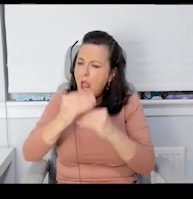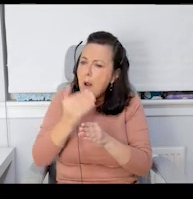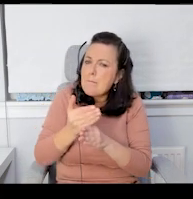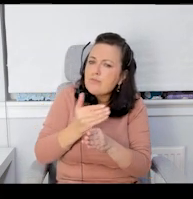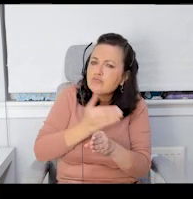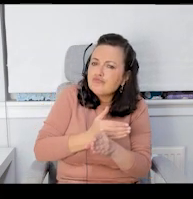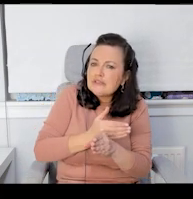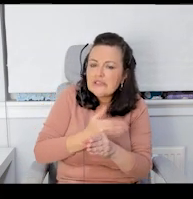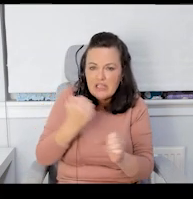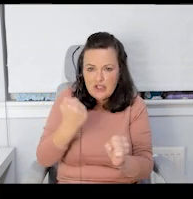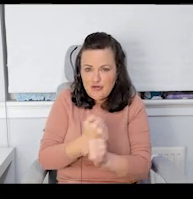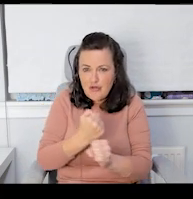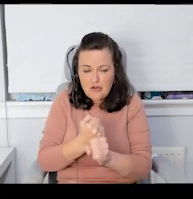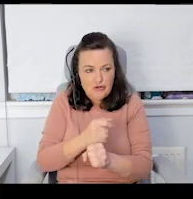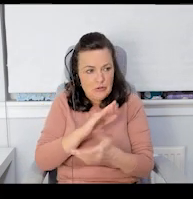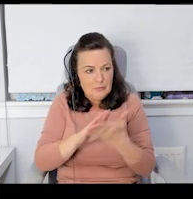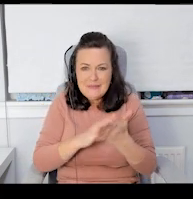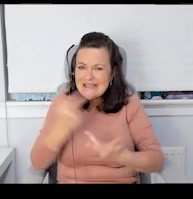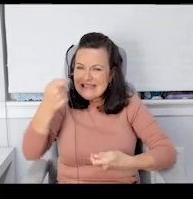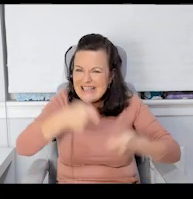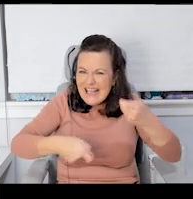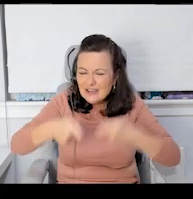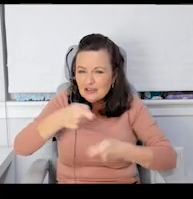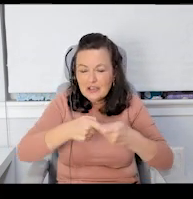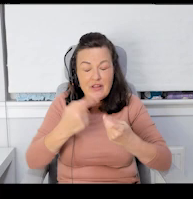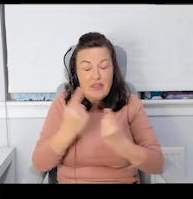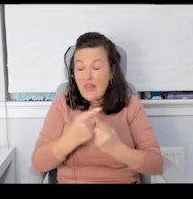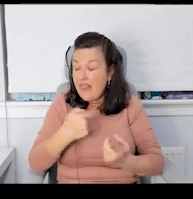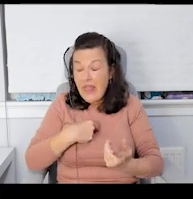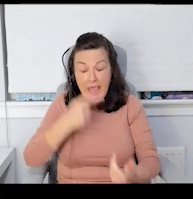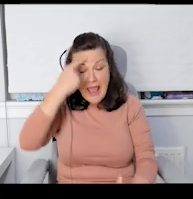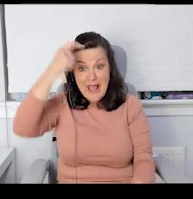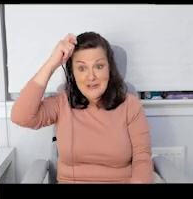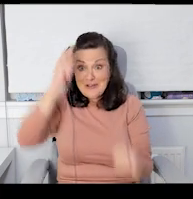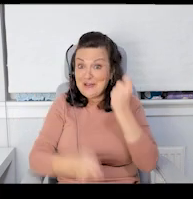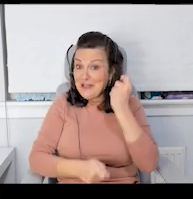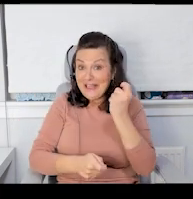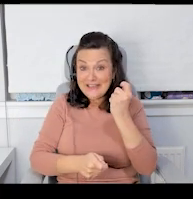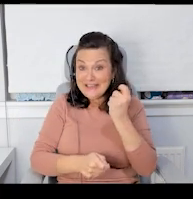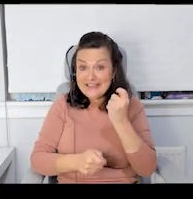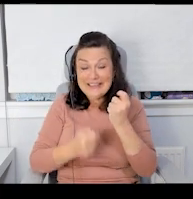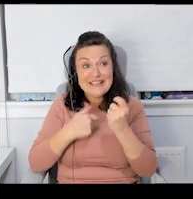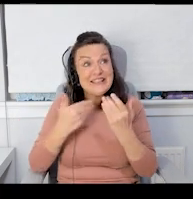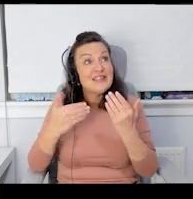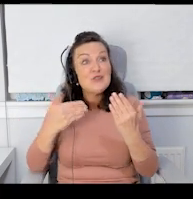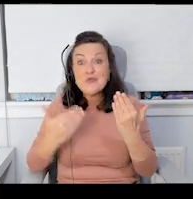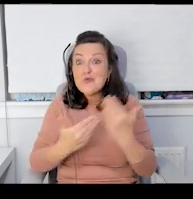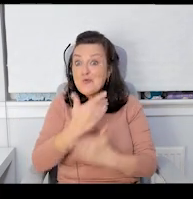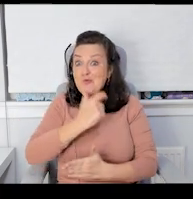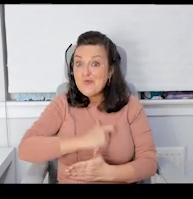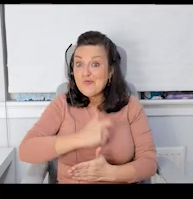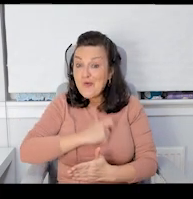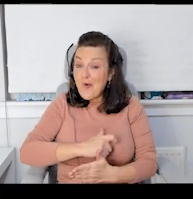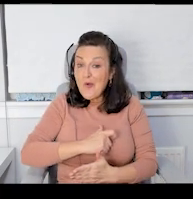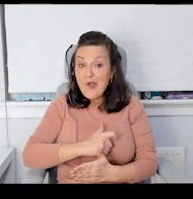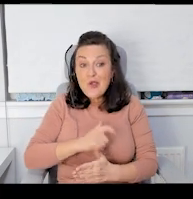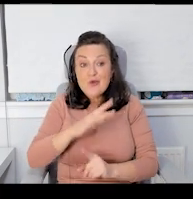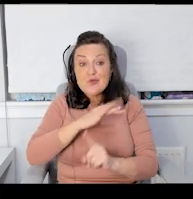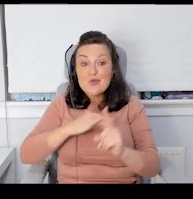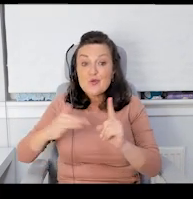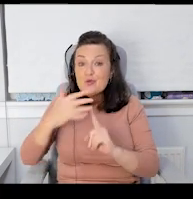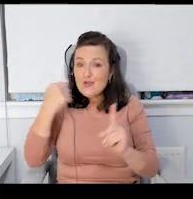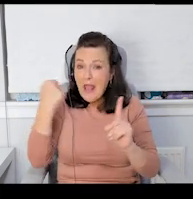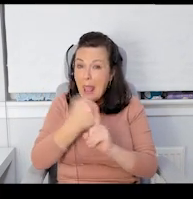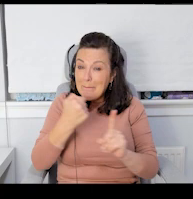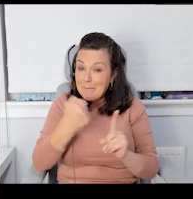pre-construction tendering, and now I'm in social impact, which is completely different role, but I've learned the business right from the start, right from